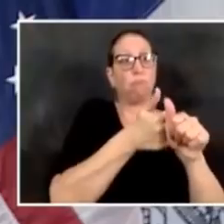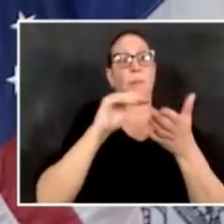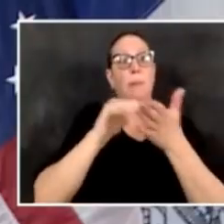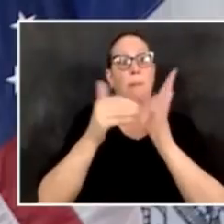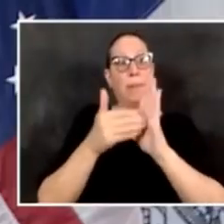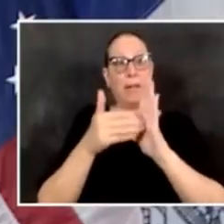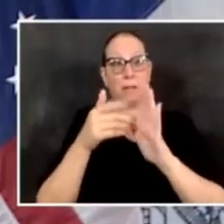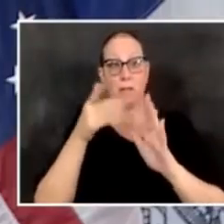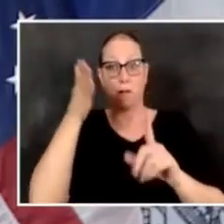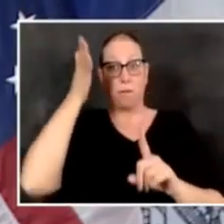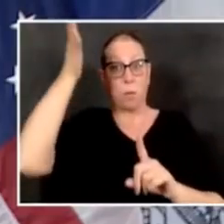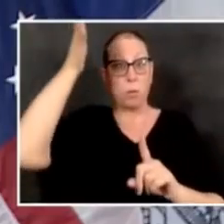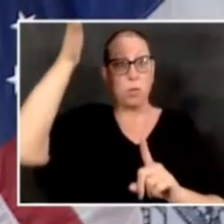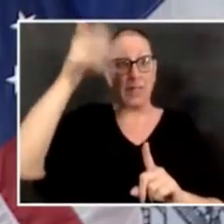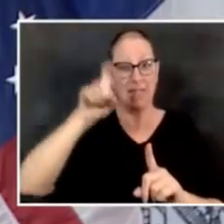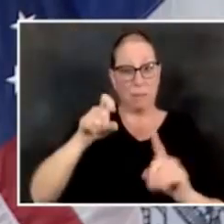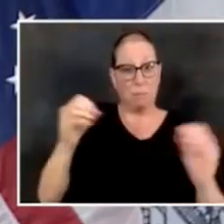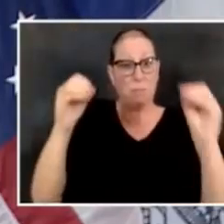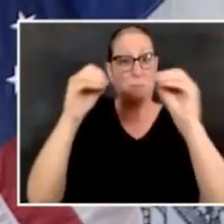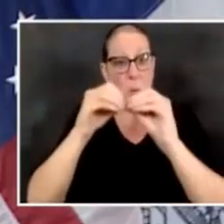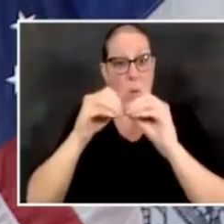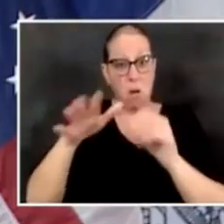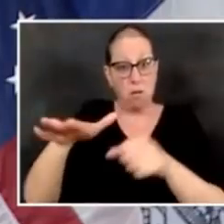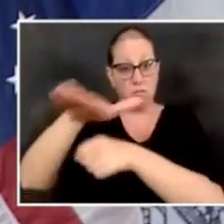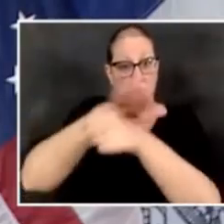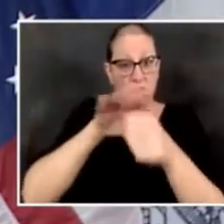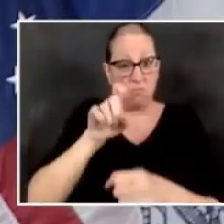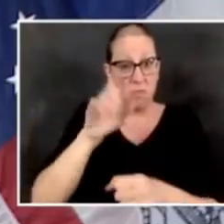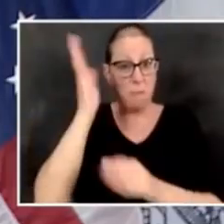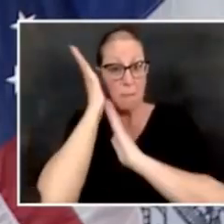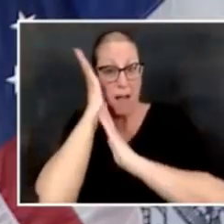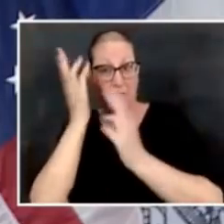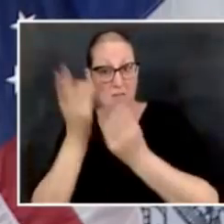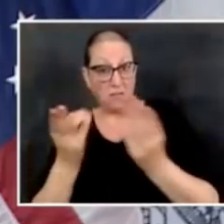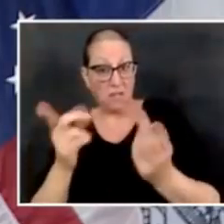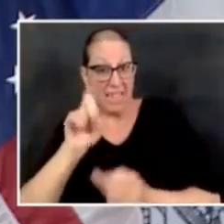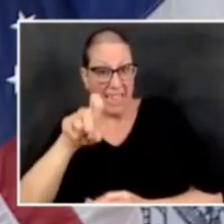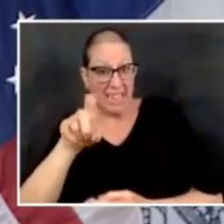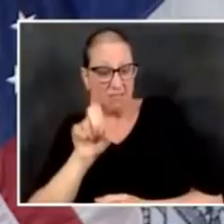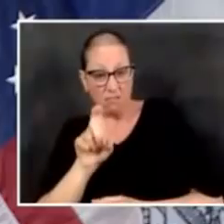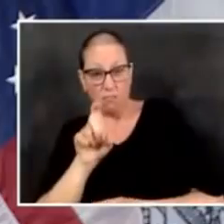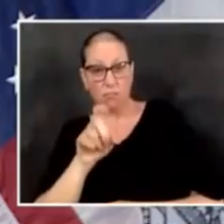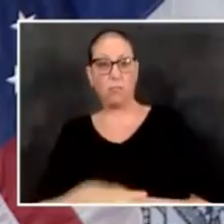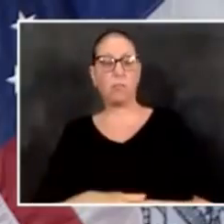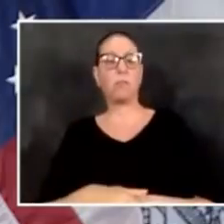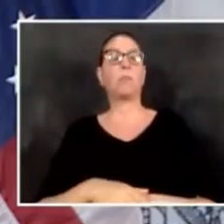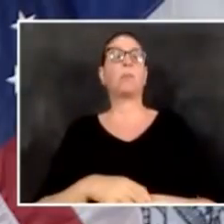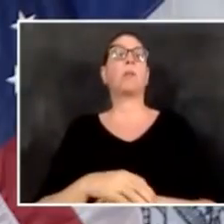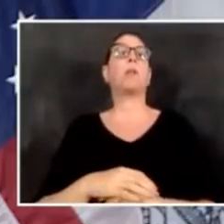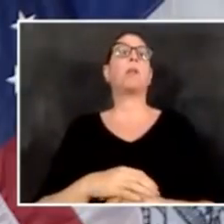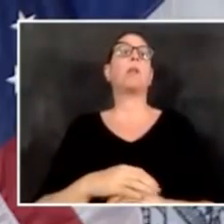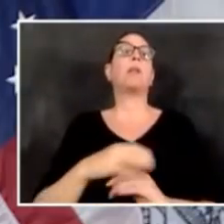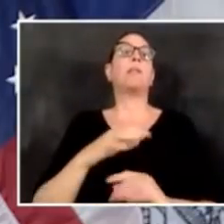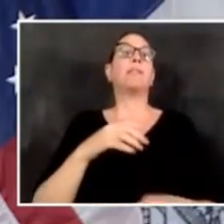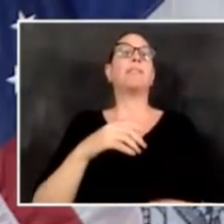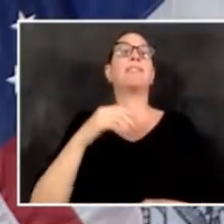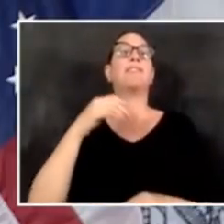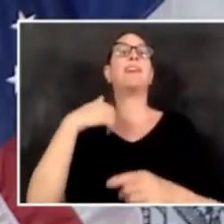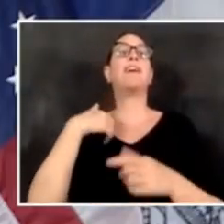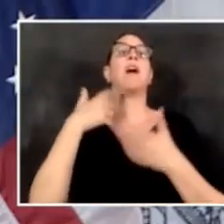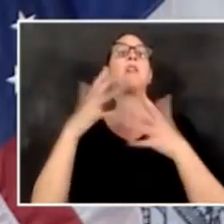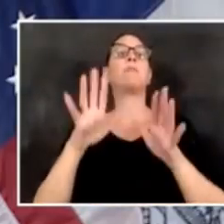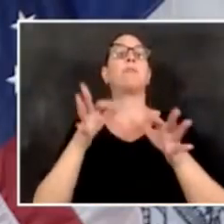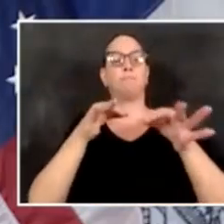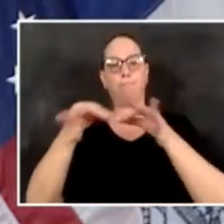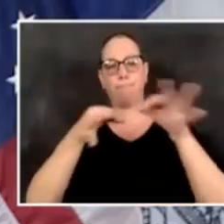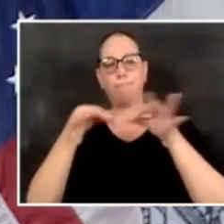was needed less, to convert it to an isolation facility and, exactly as you say, to use the staffing there